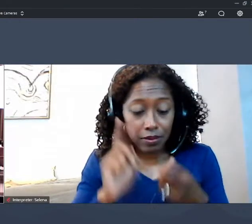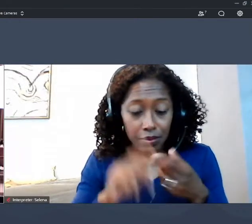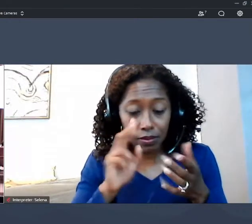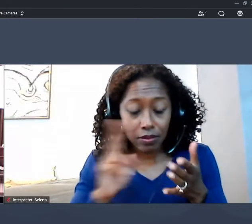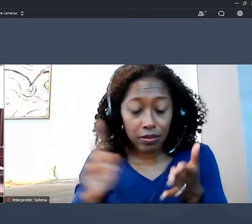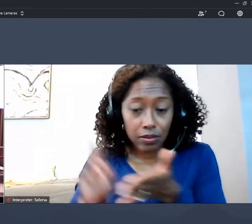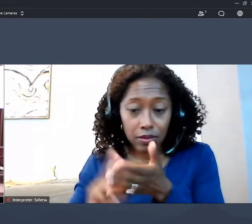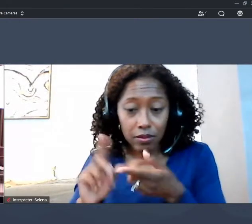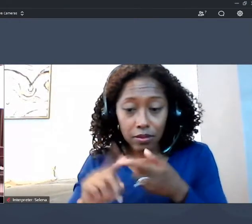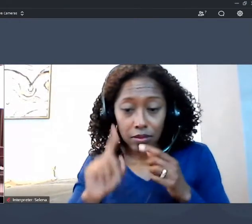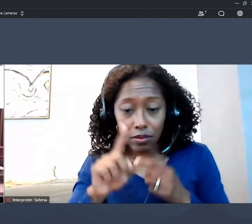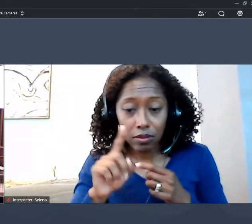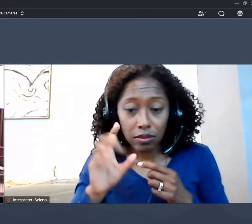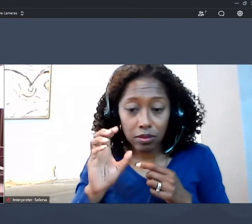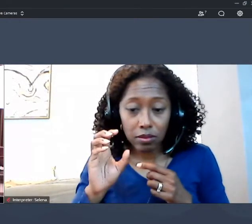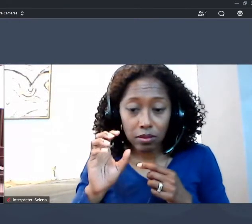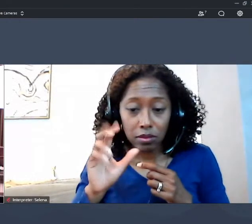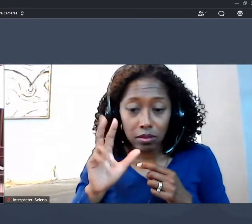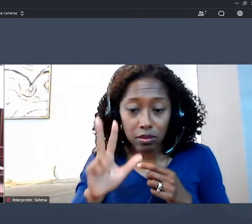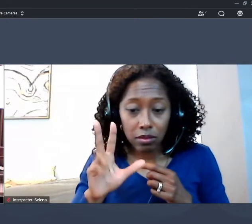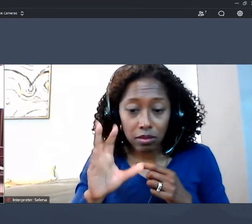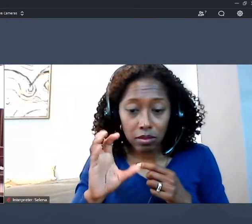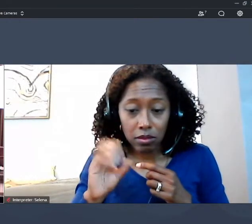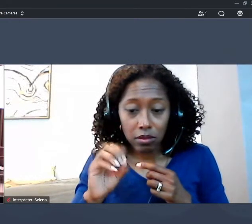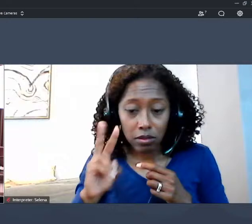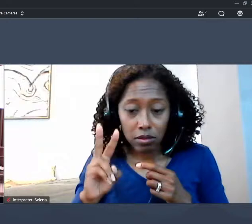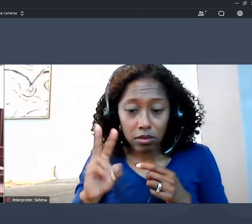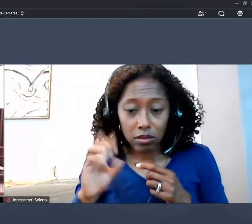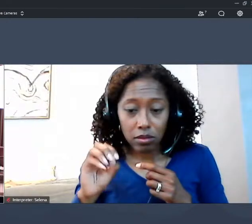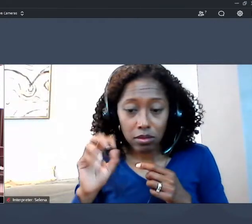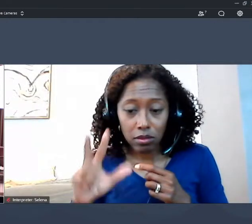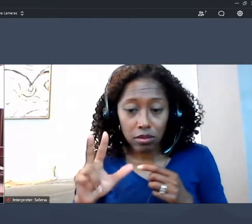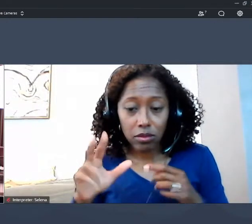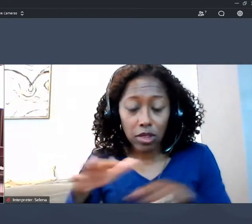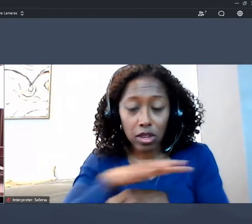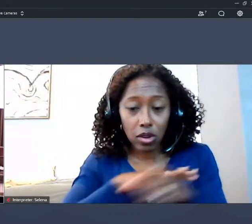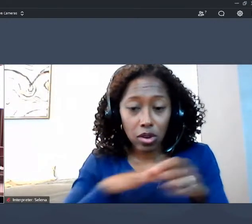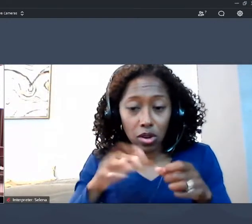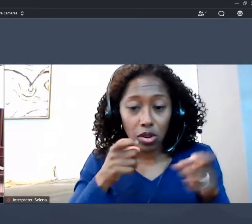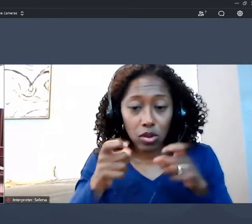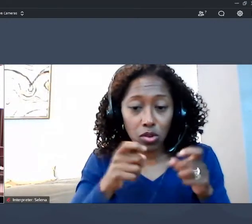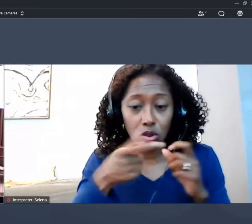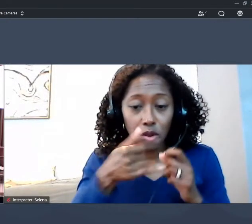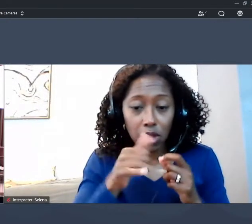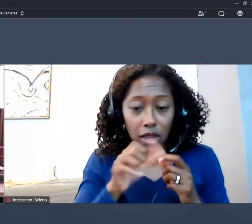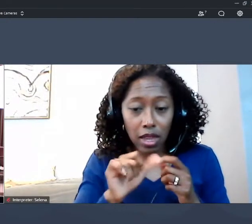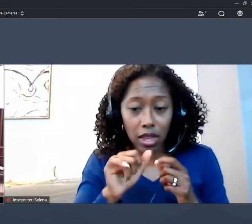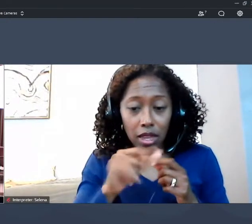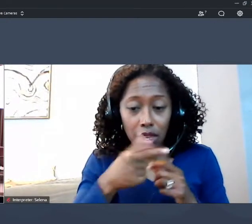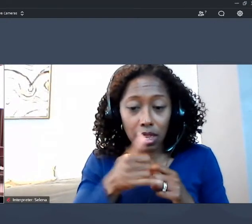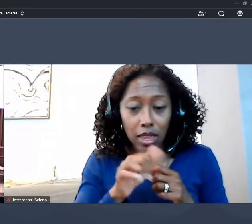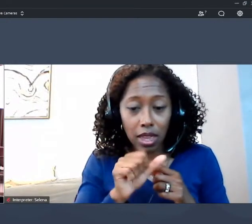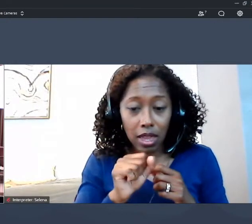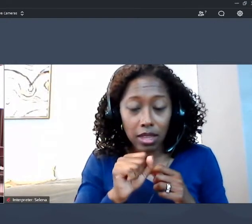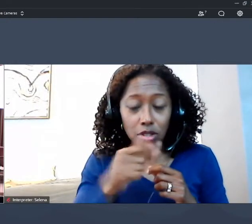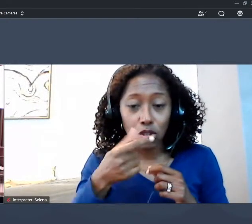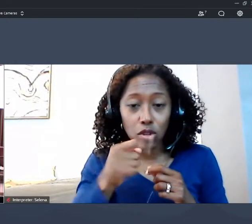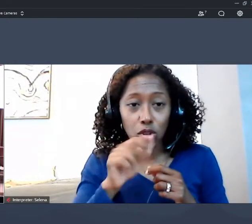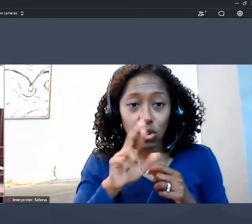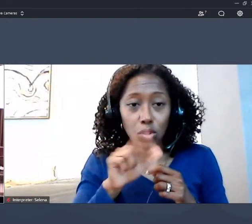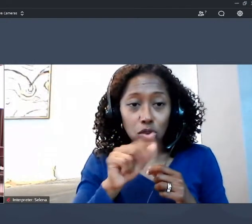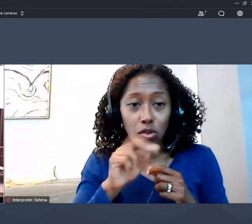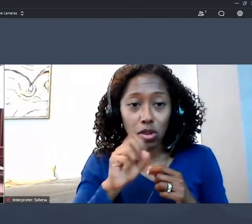number 12023, aerial patrol of gas transmission right-of-way with Tennessee Helicopter Services,